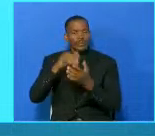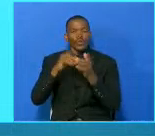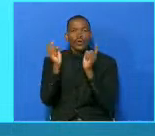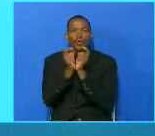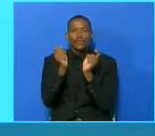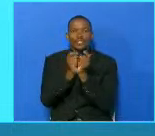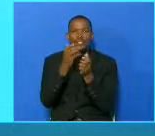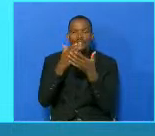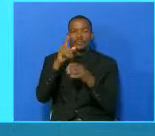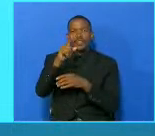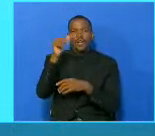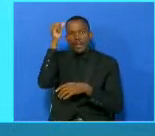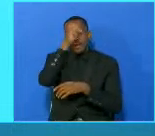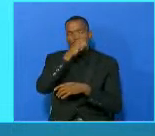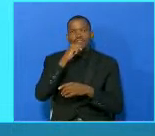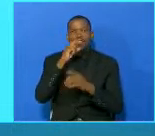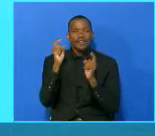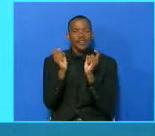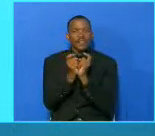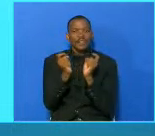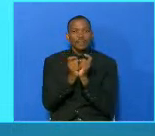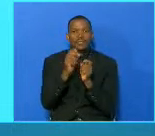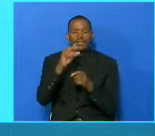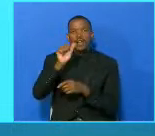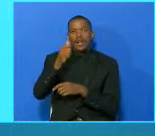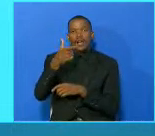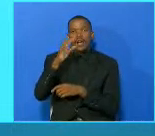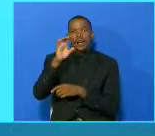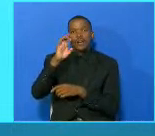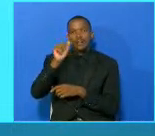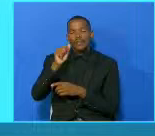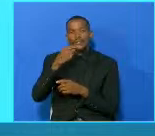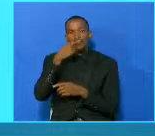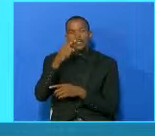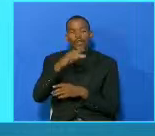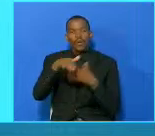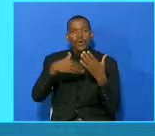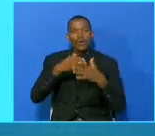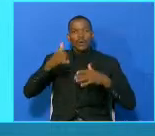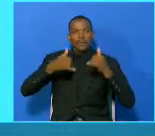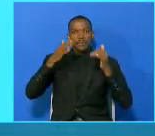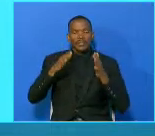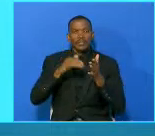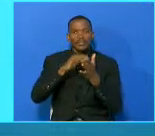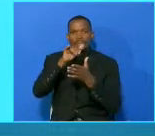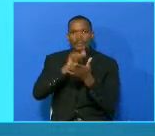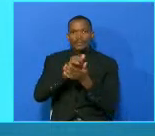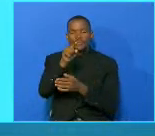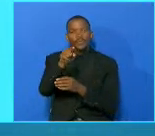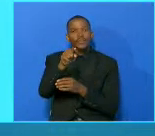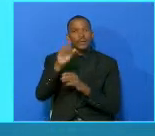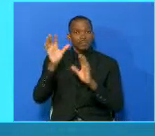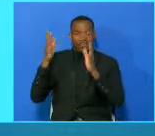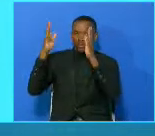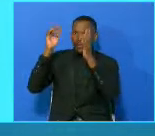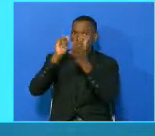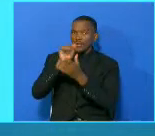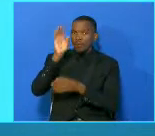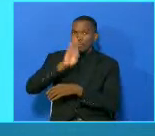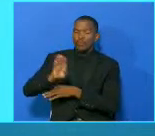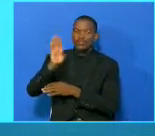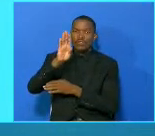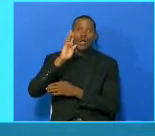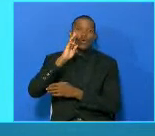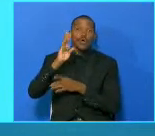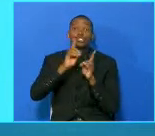go wela tsa African Games kwa Accra, Ghana. Rakgare o kaile fa batshameki ba tlotlomaditse lefatshe leno ebile a dumela fa ba tla dira